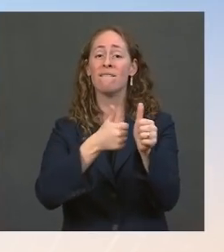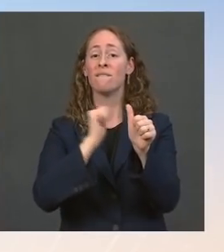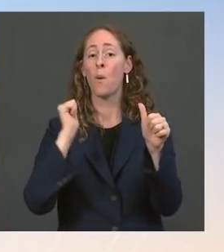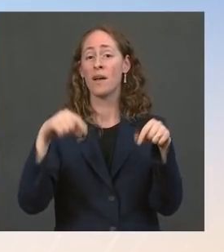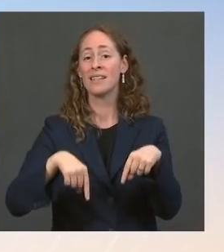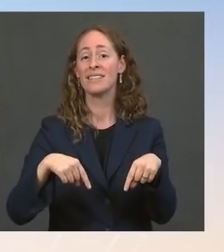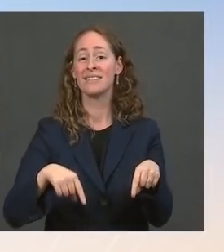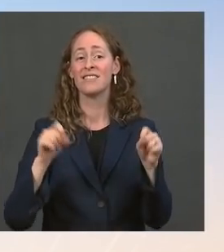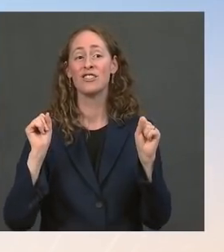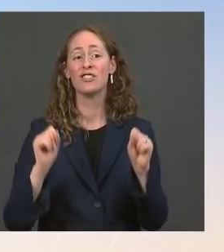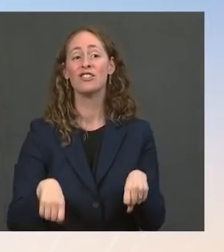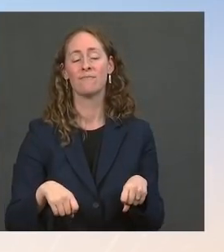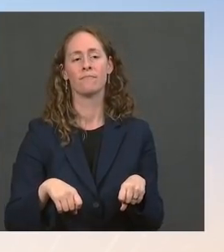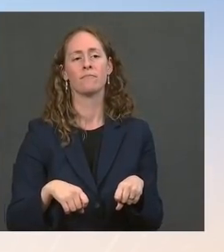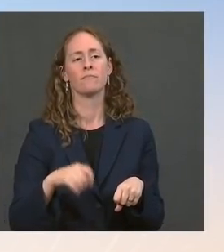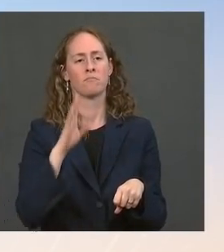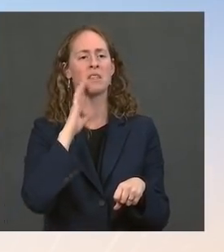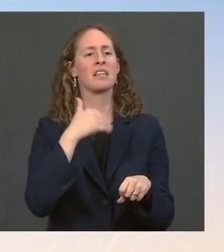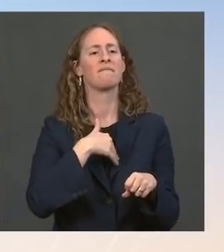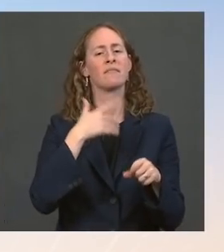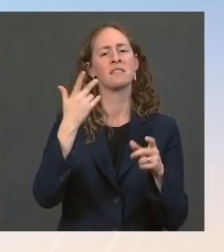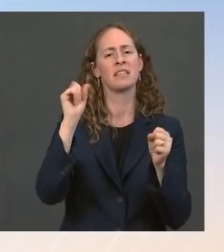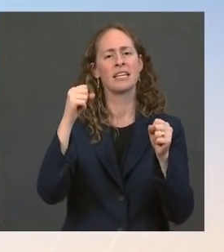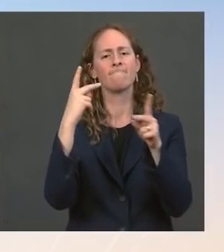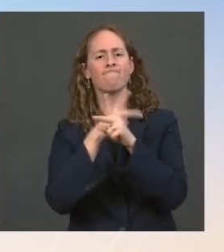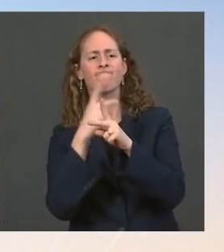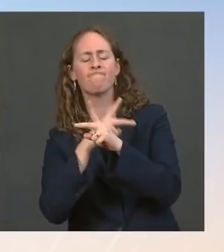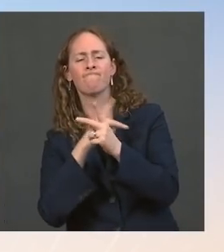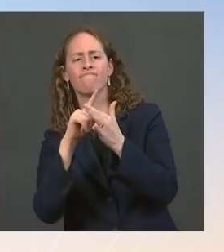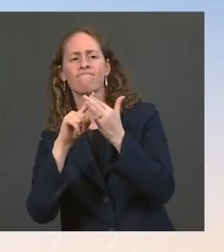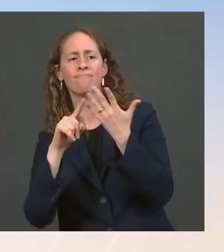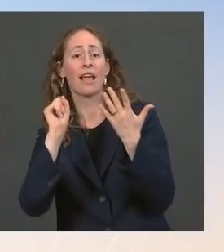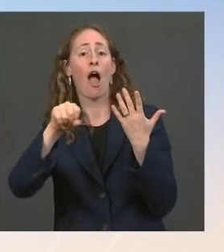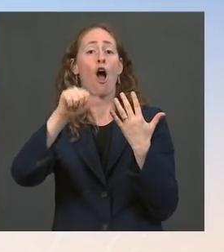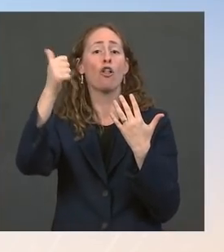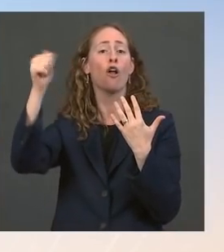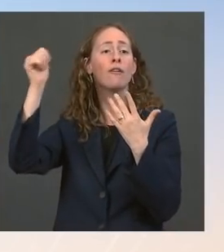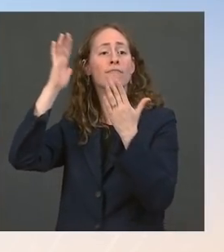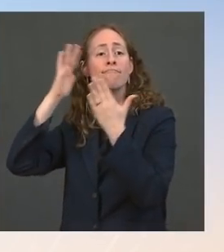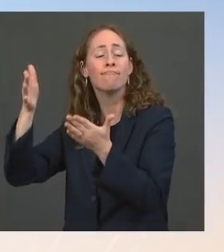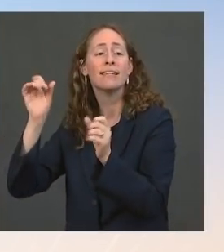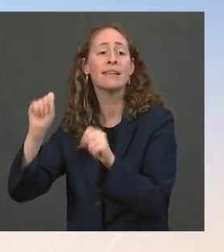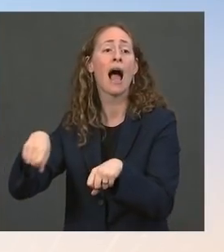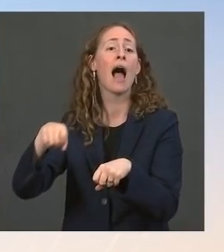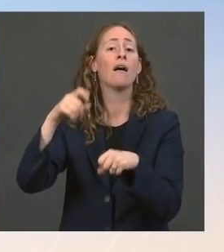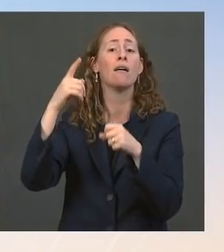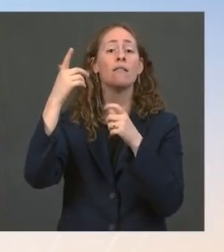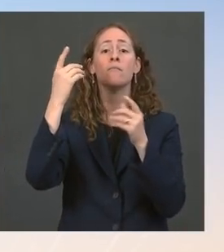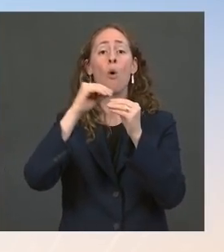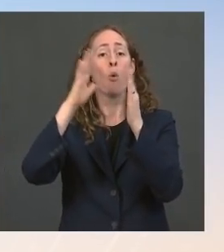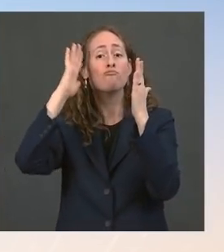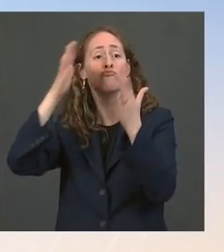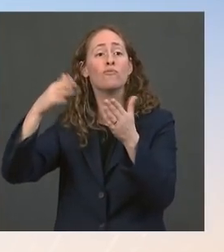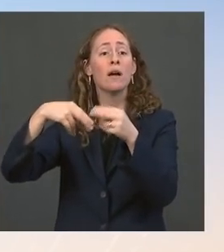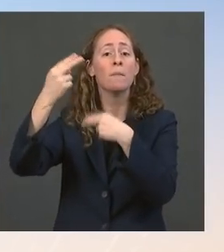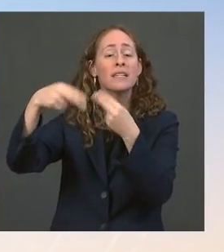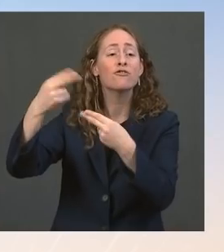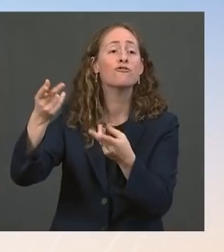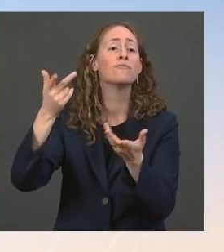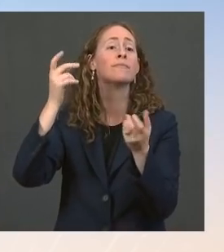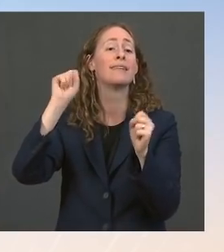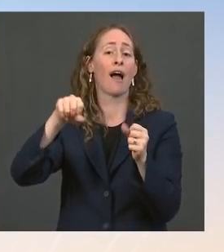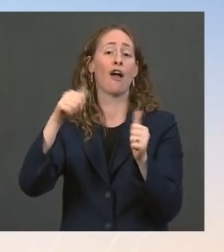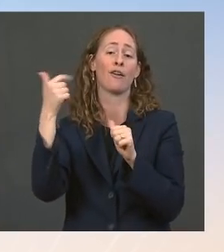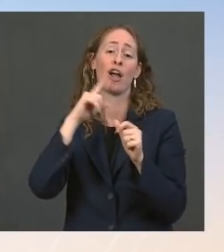more time to move on with the rest of the agenda, whether it's confirming nominees, getting the rest of the agenda passed, whatever it may be. One question on the border. You